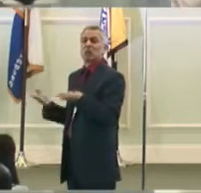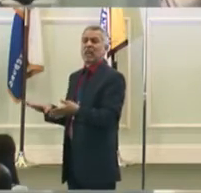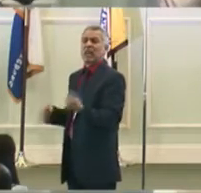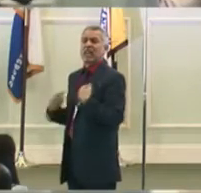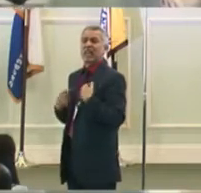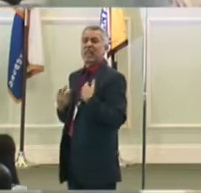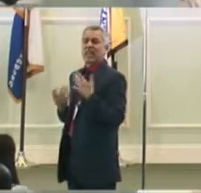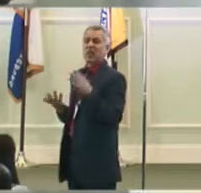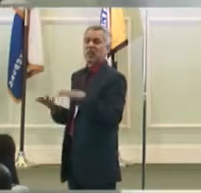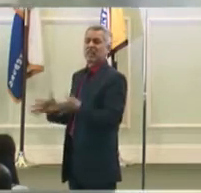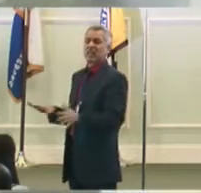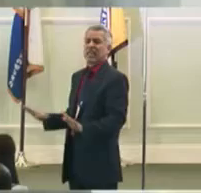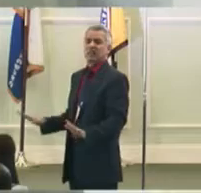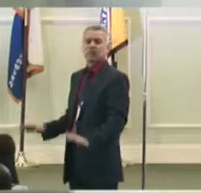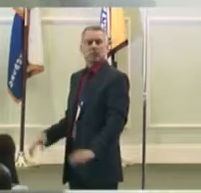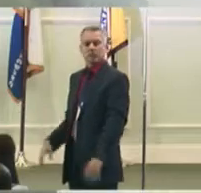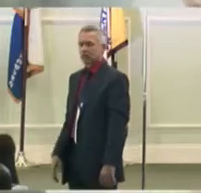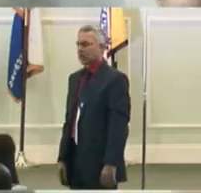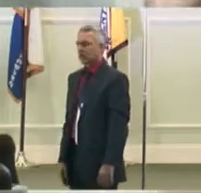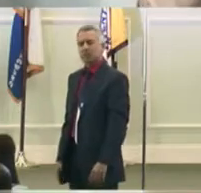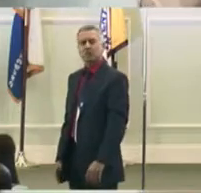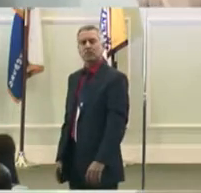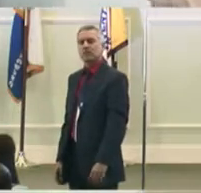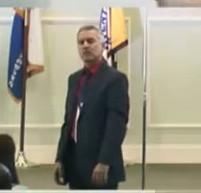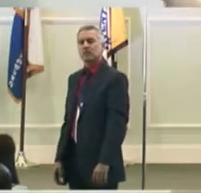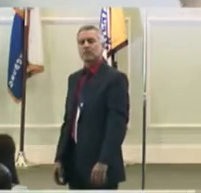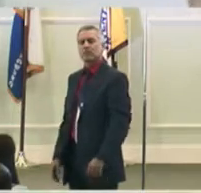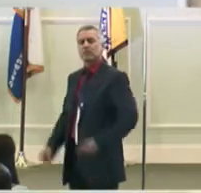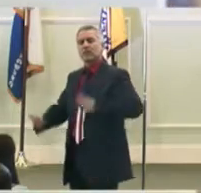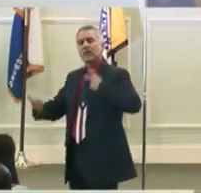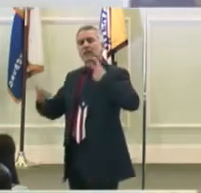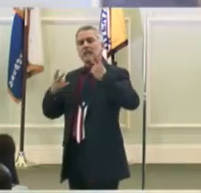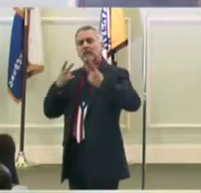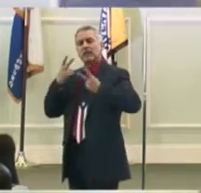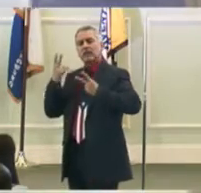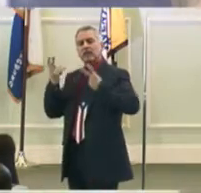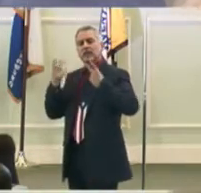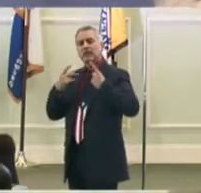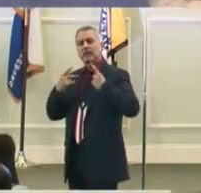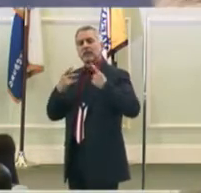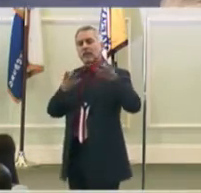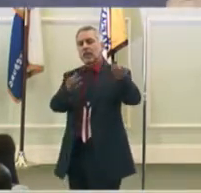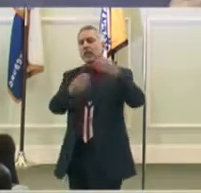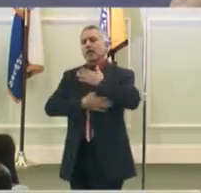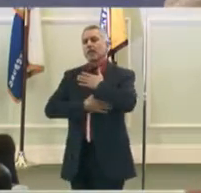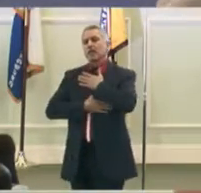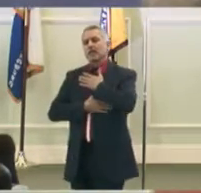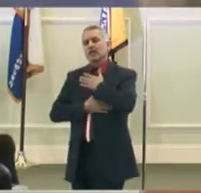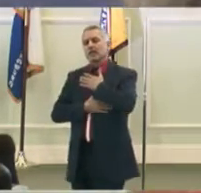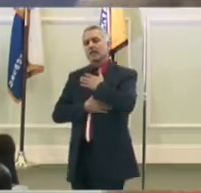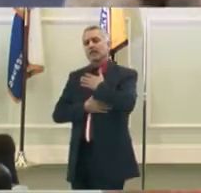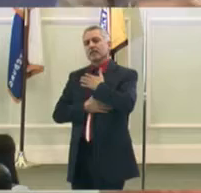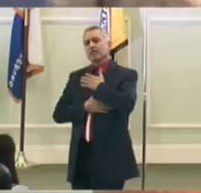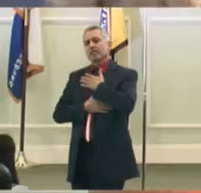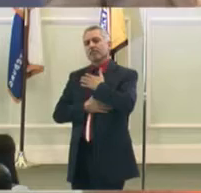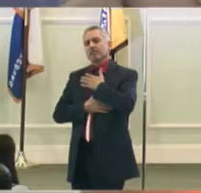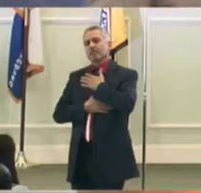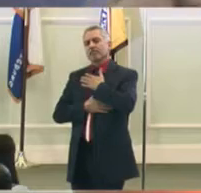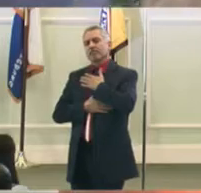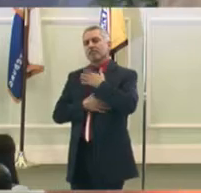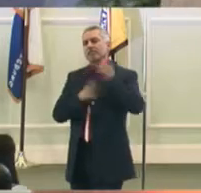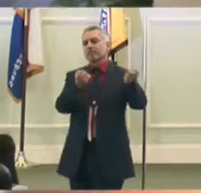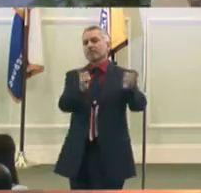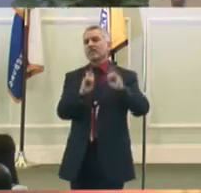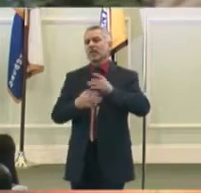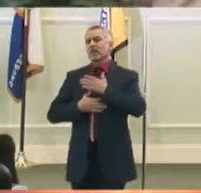life situation. And I visit a lot of sick people, so this is informed before that and after. This is informed by a